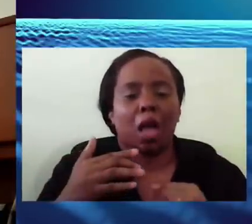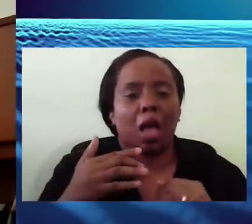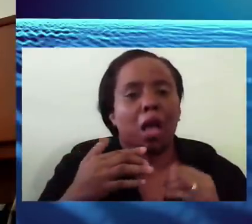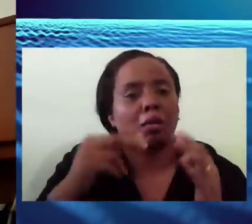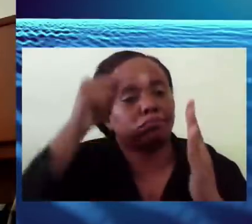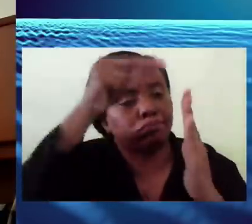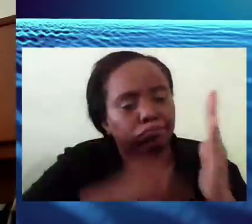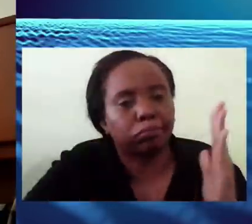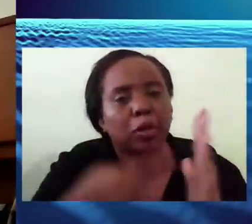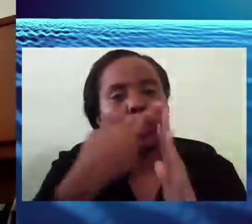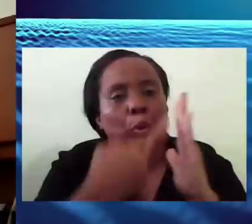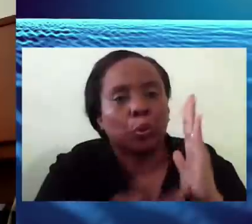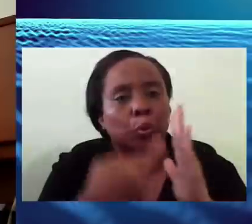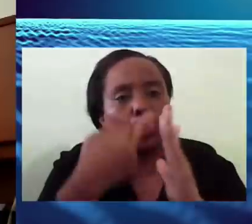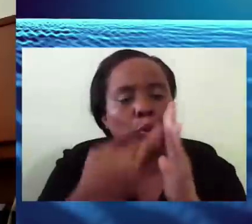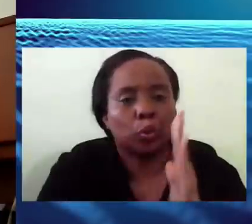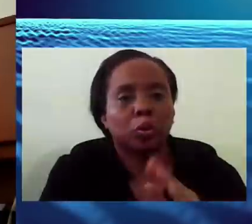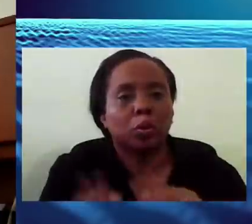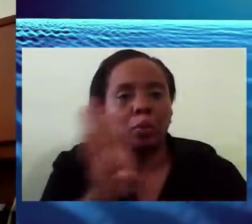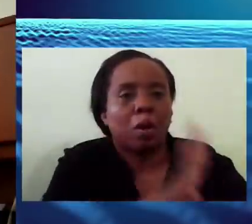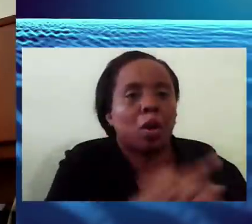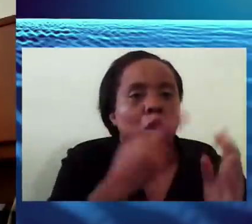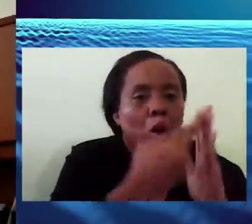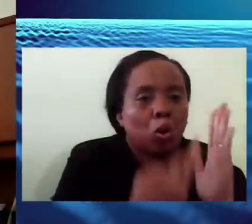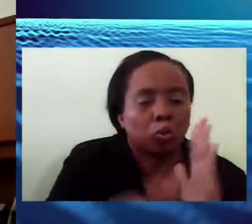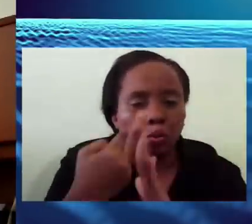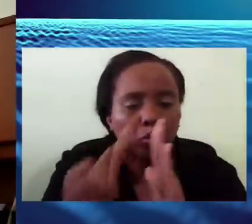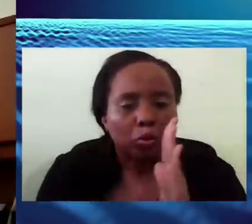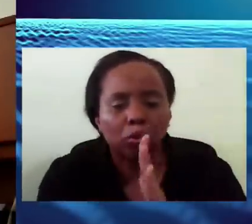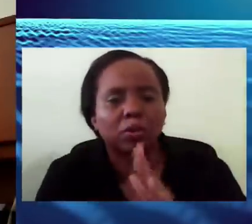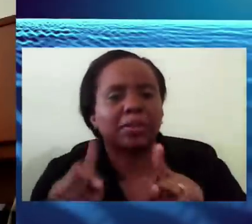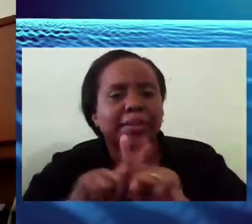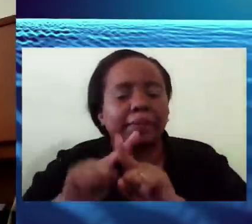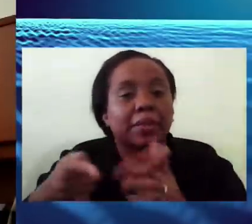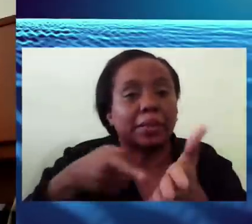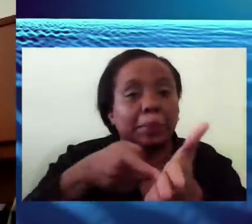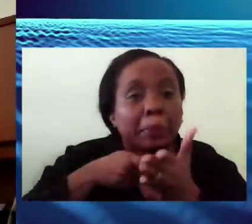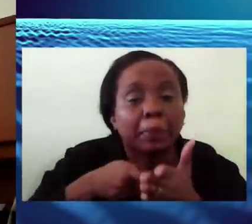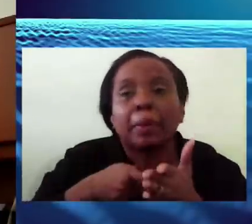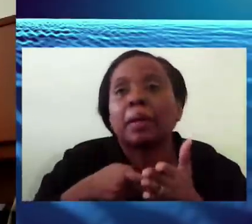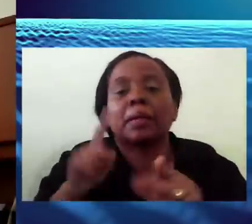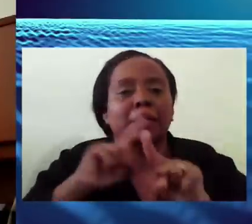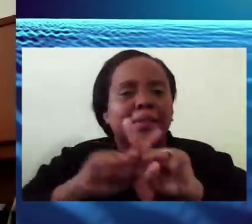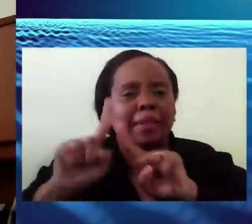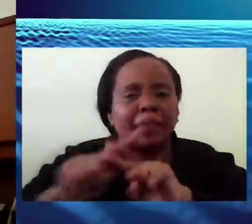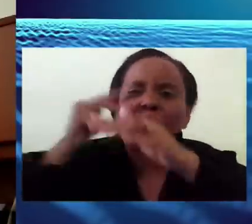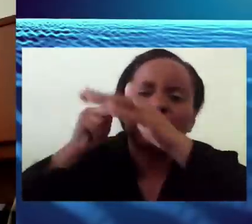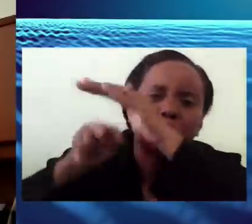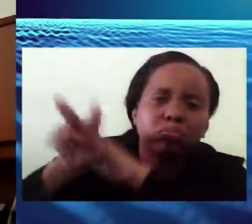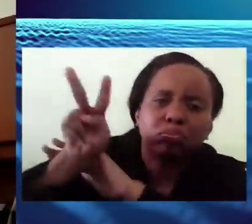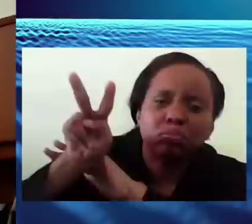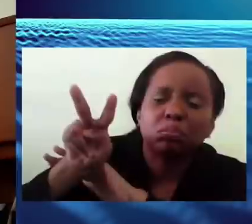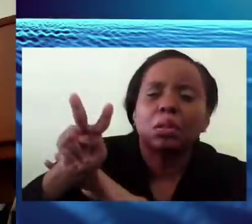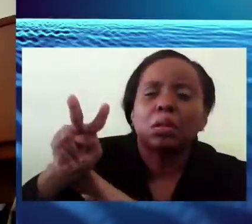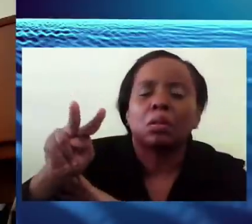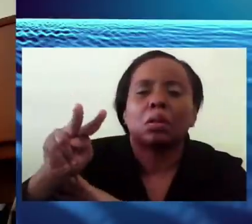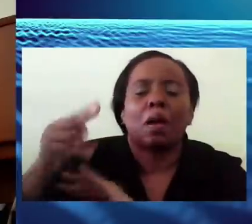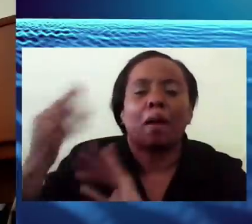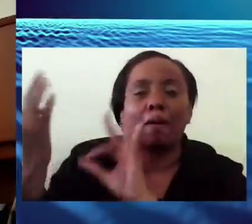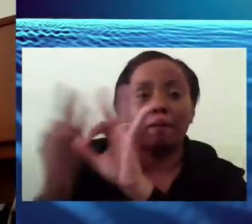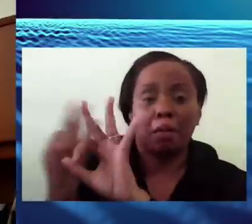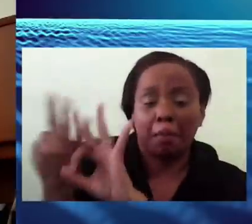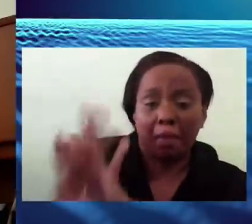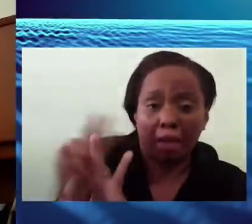to the protocols, what the demand and projections are looking like for the rest of the season. And we continue to receive feedback, and we expect